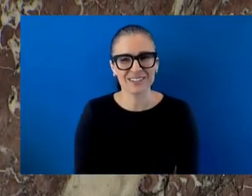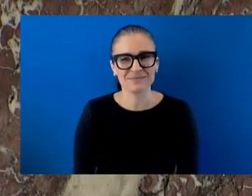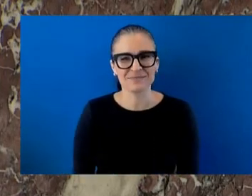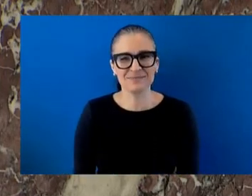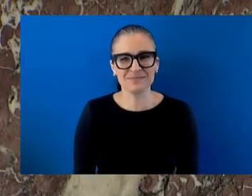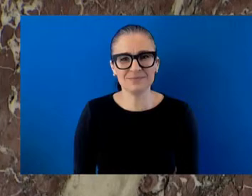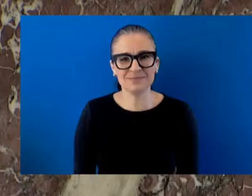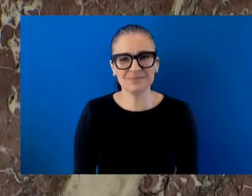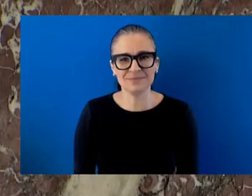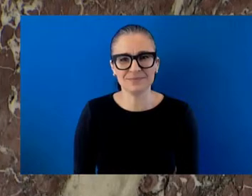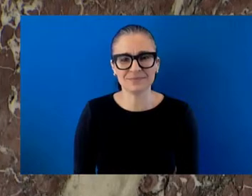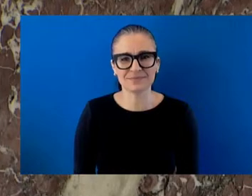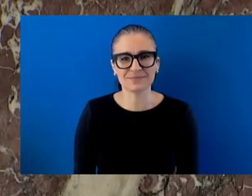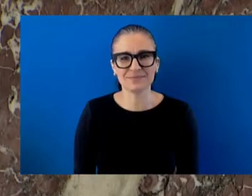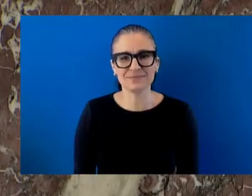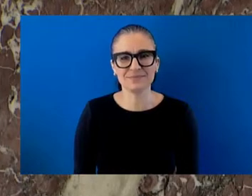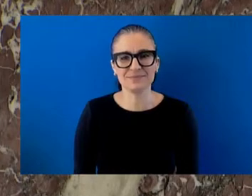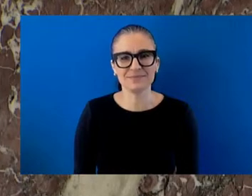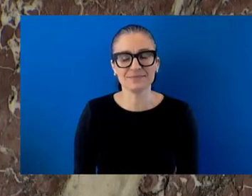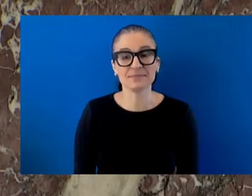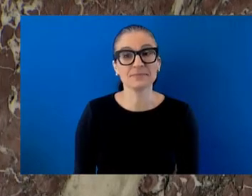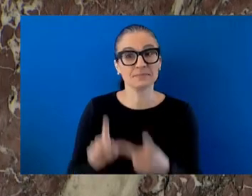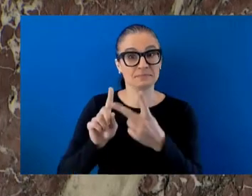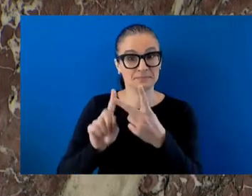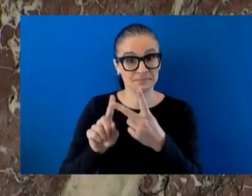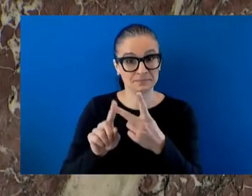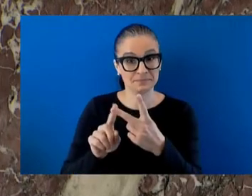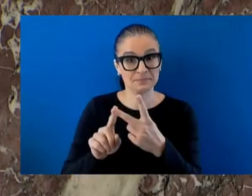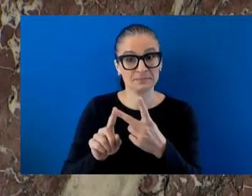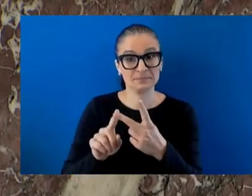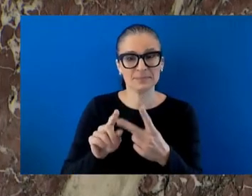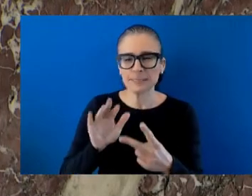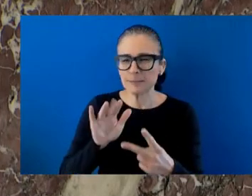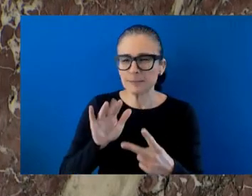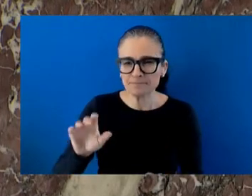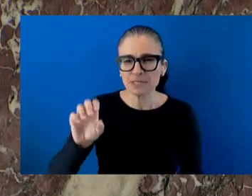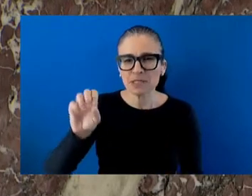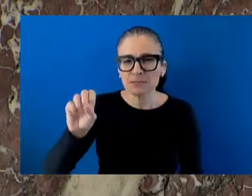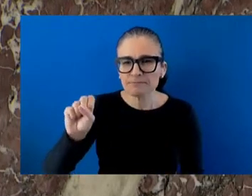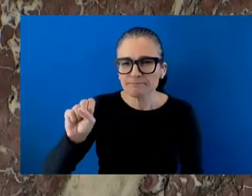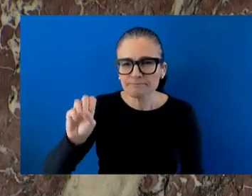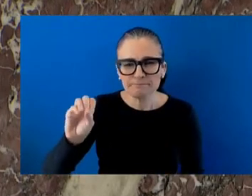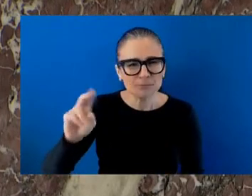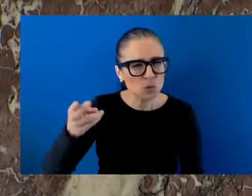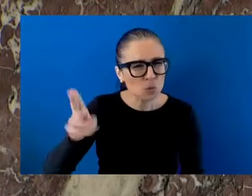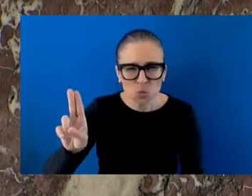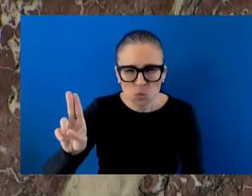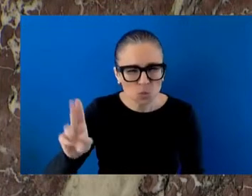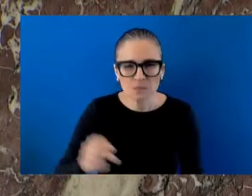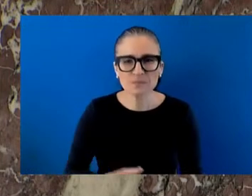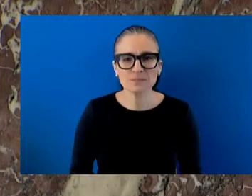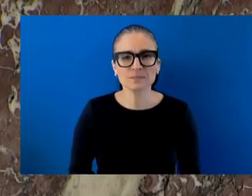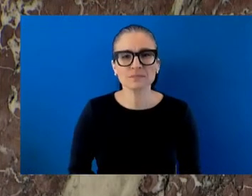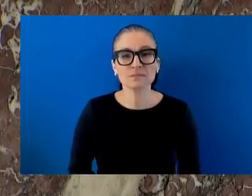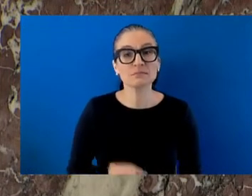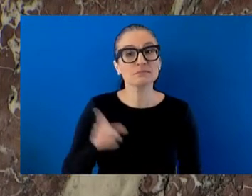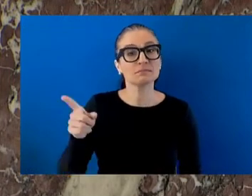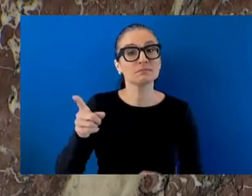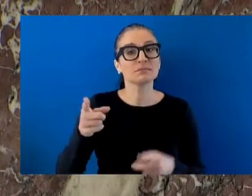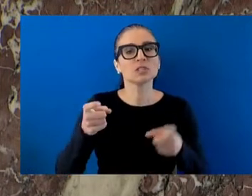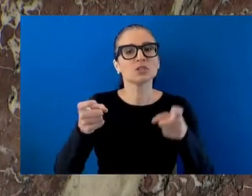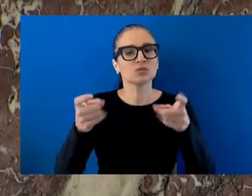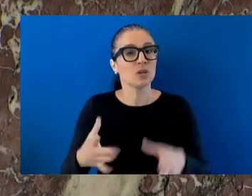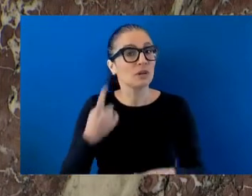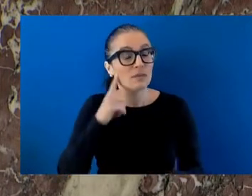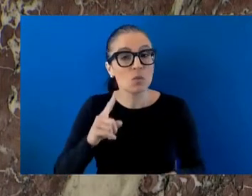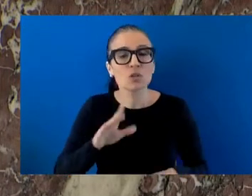member of the Provincial Director of Child Welfare's Youth Advisory Council, and they have just completed their first year